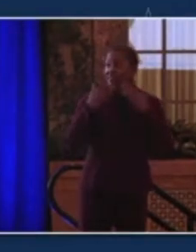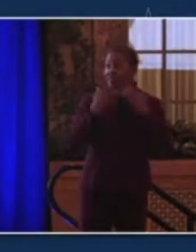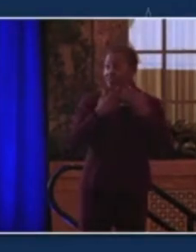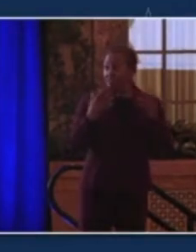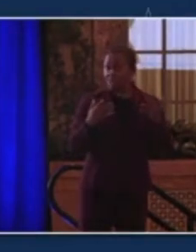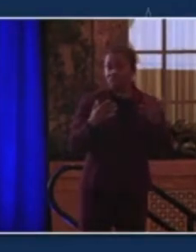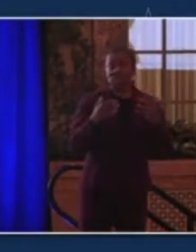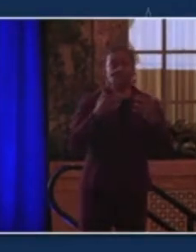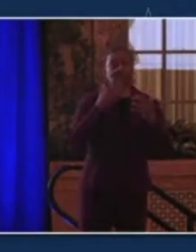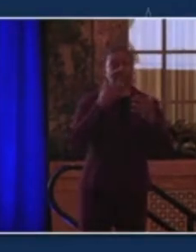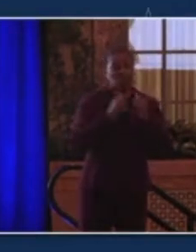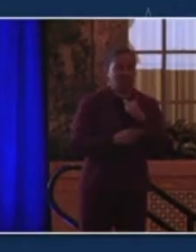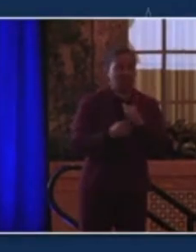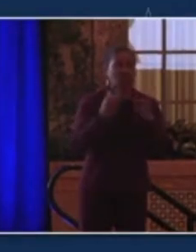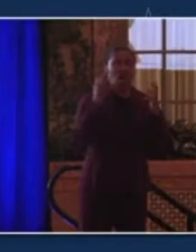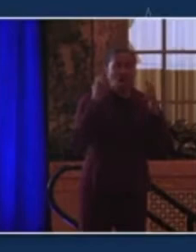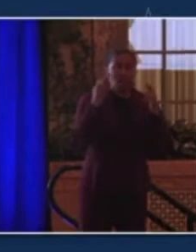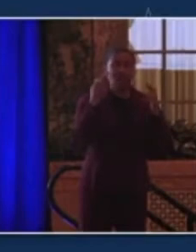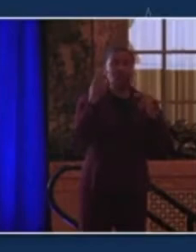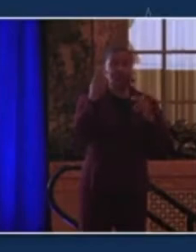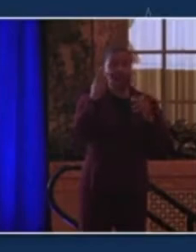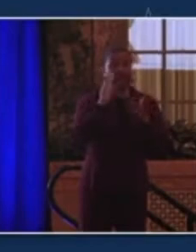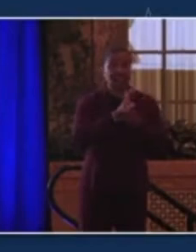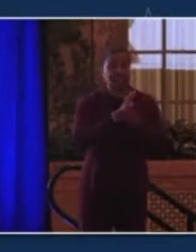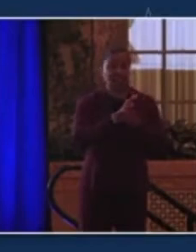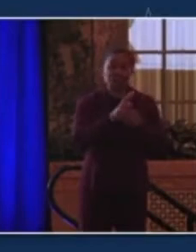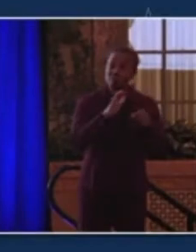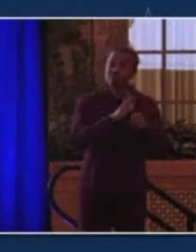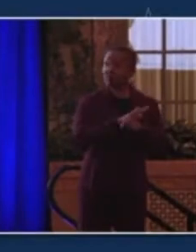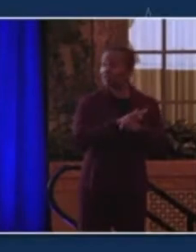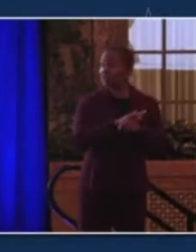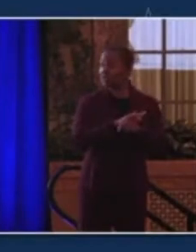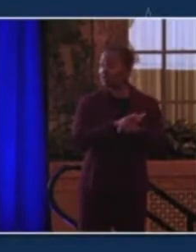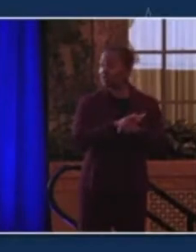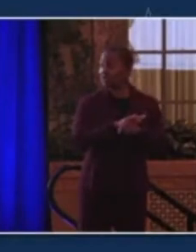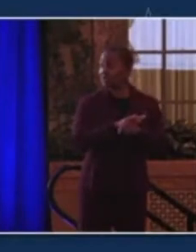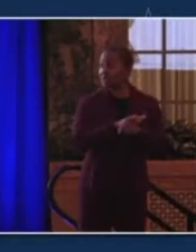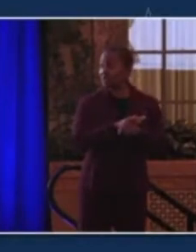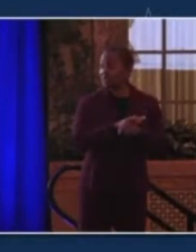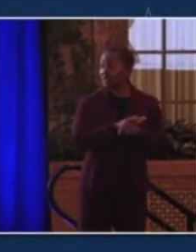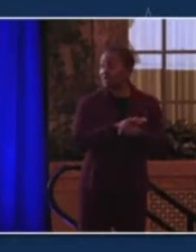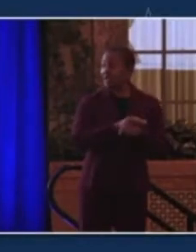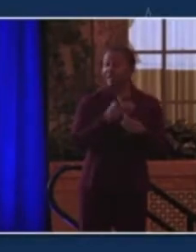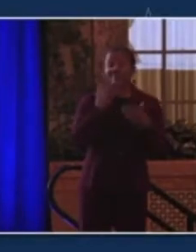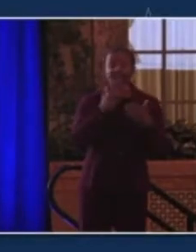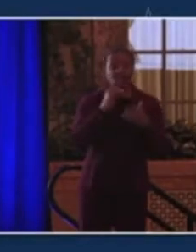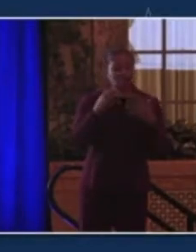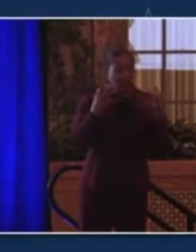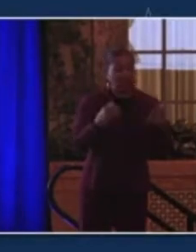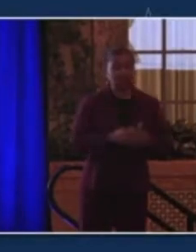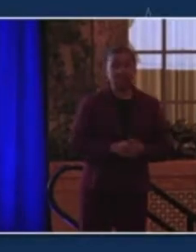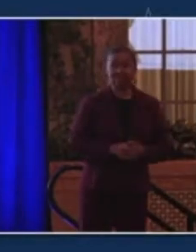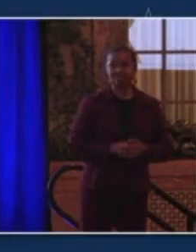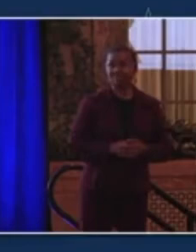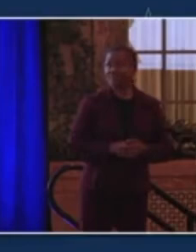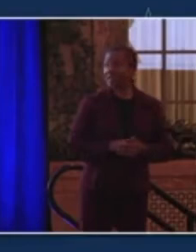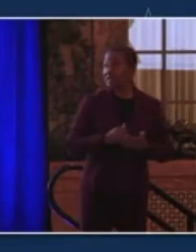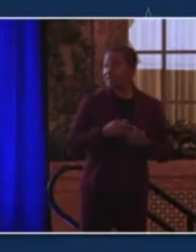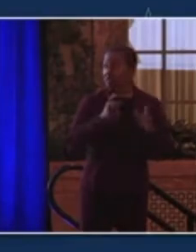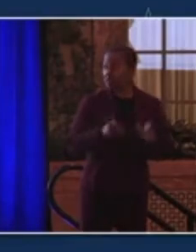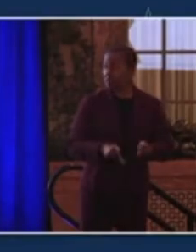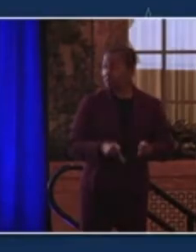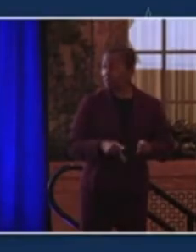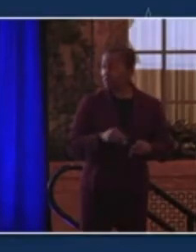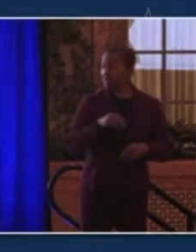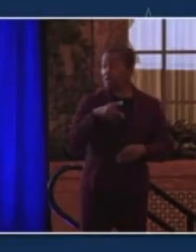to everybody, and hopefully we'll see this film again soon, even here at the library. All right, thank you so much. And next, our next speaker is